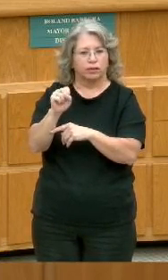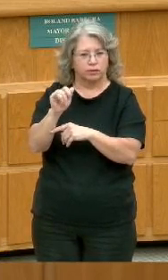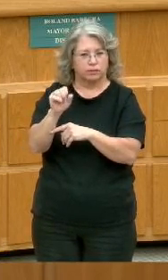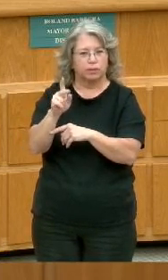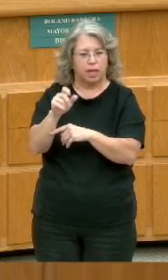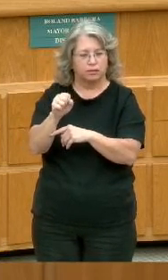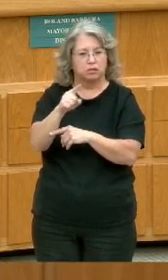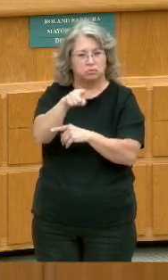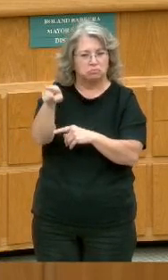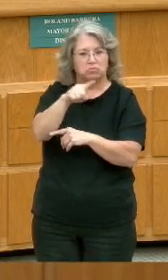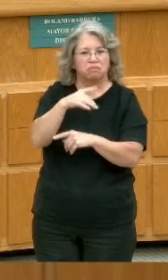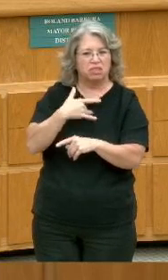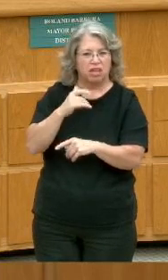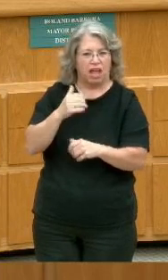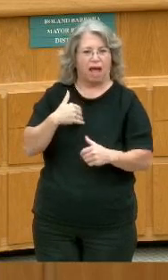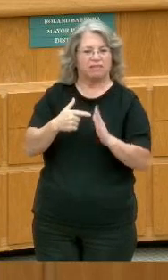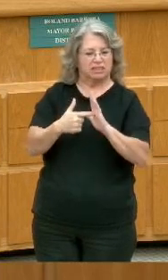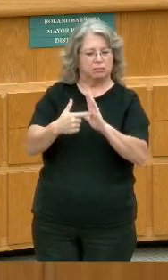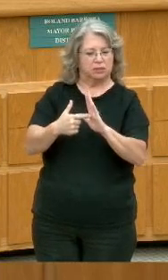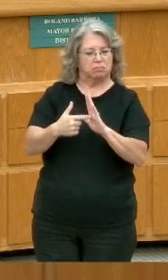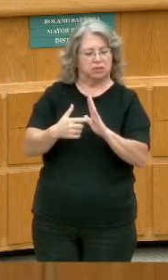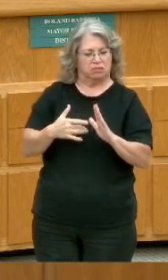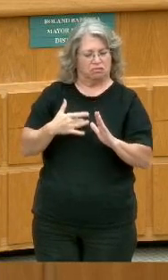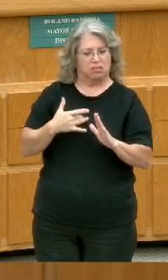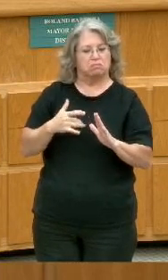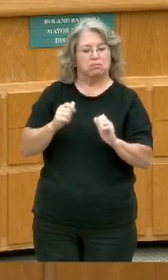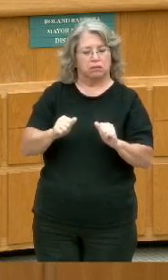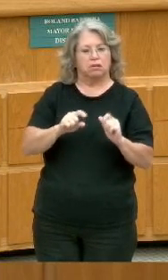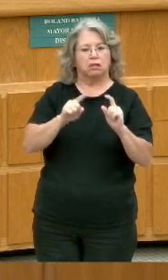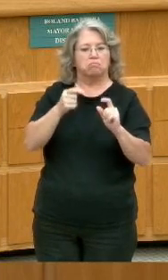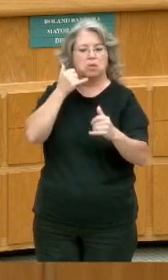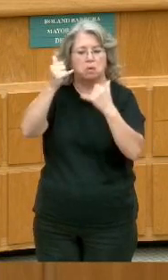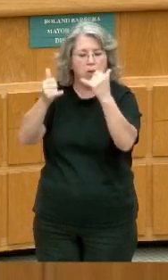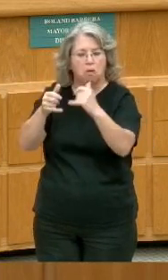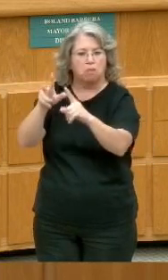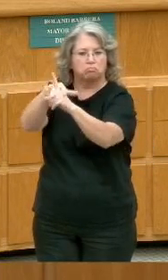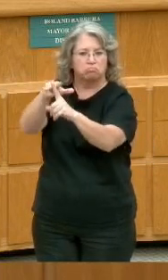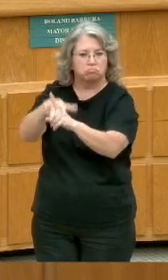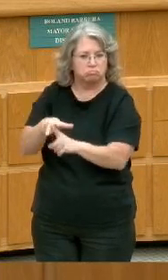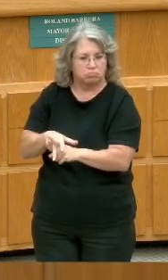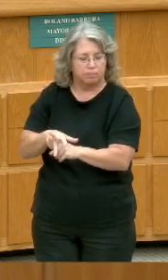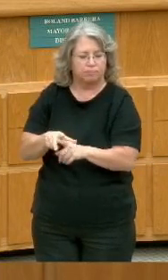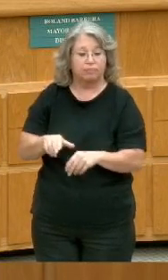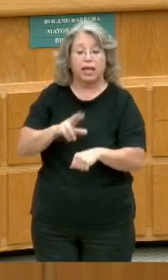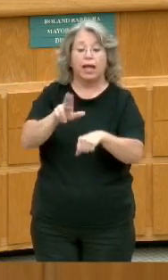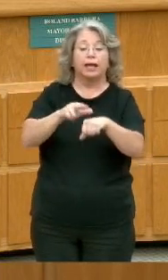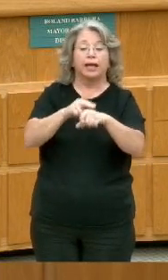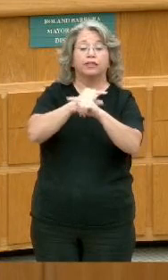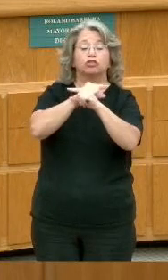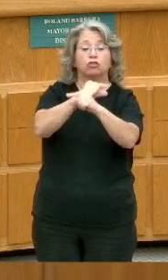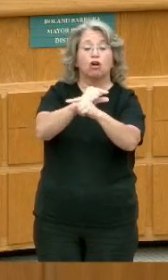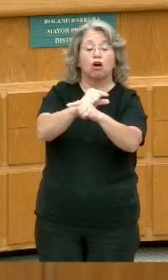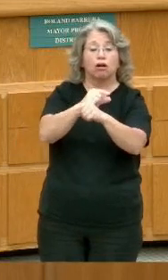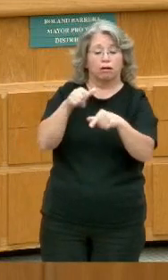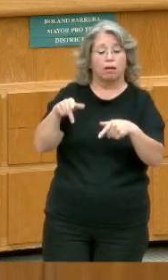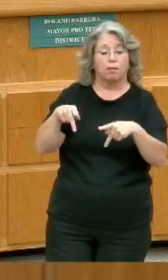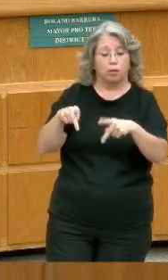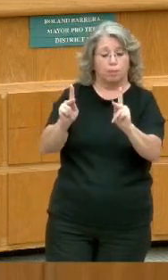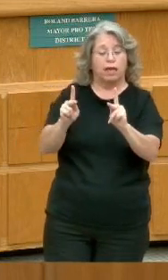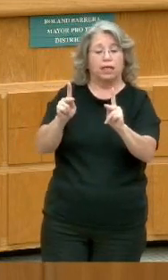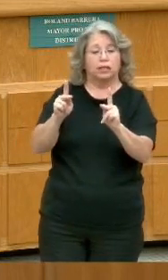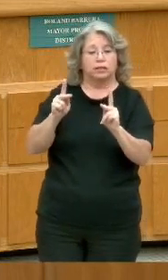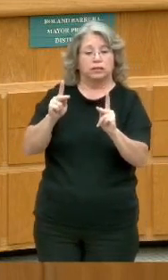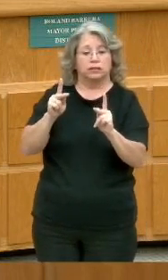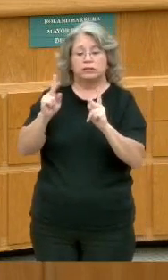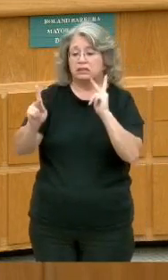you feel like you have symptoms for COVID-19. The National Guard sites are allowing citizens ages 5 and older to